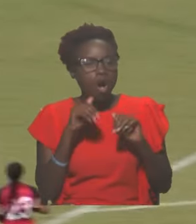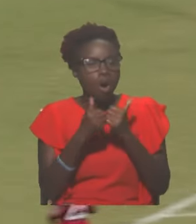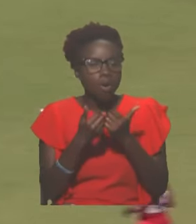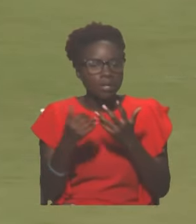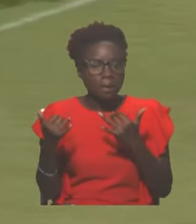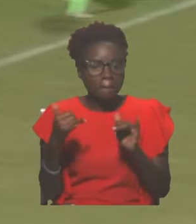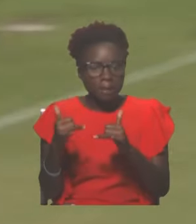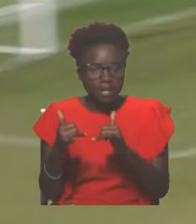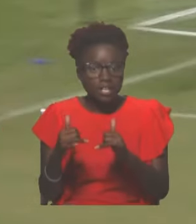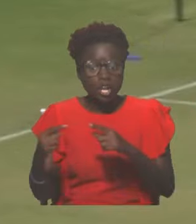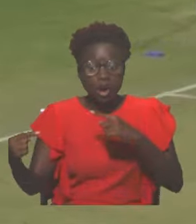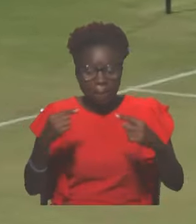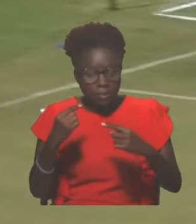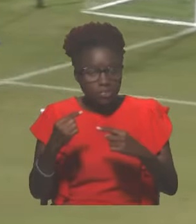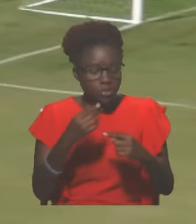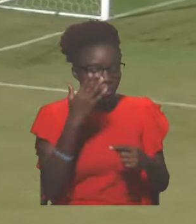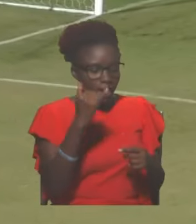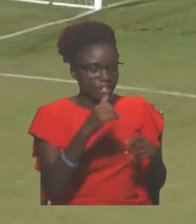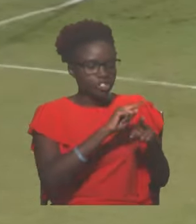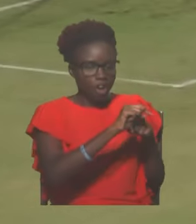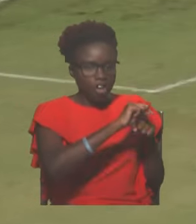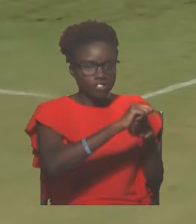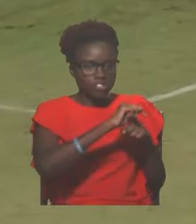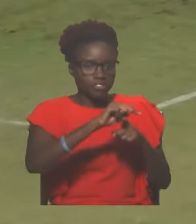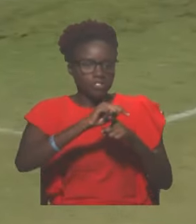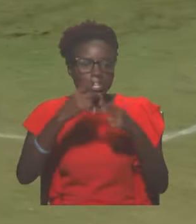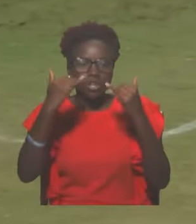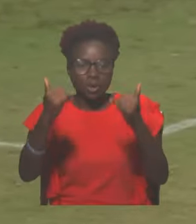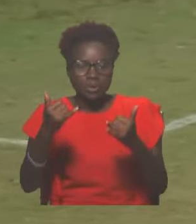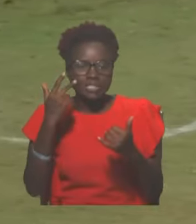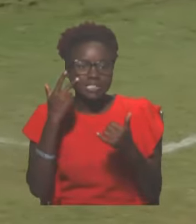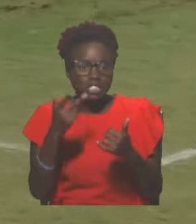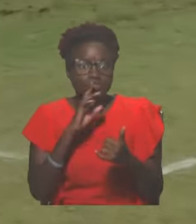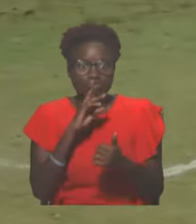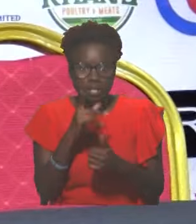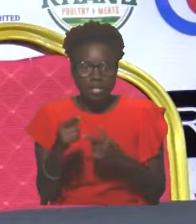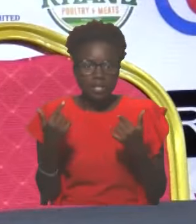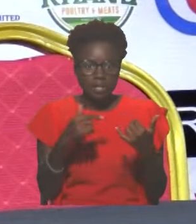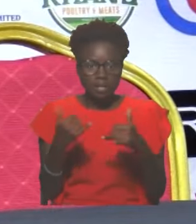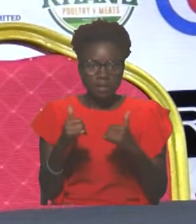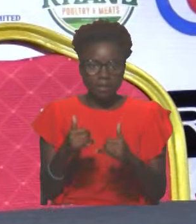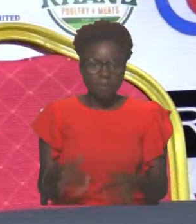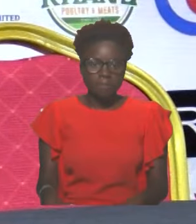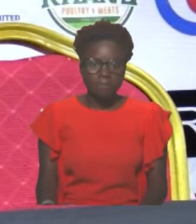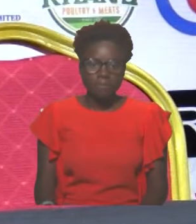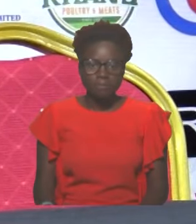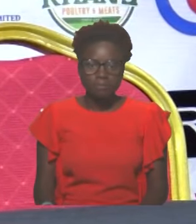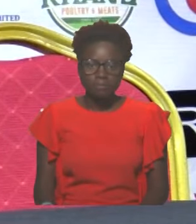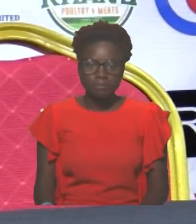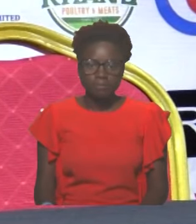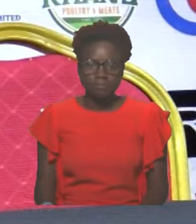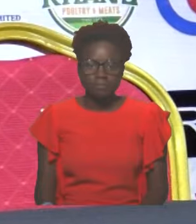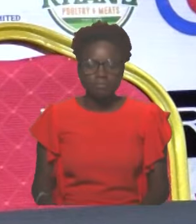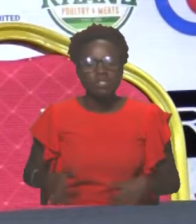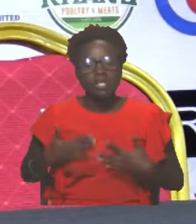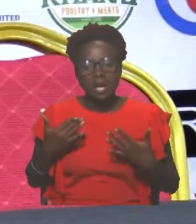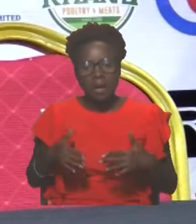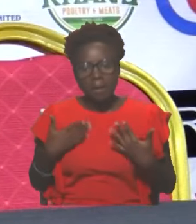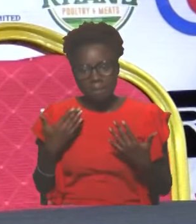camp began as they prepare for Concacaf World Cup qualifiers in November. And it was really a pleasure to